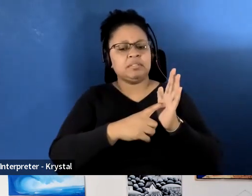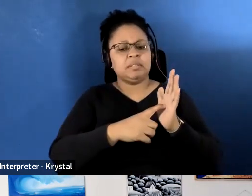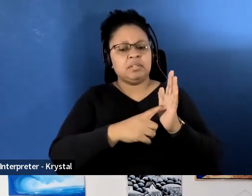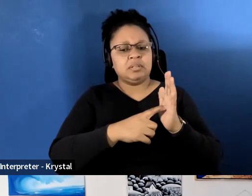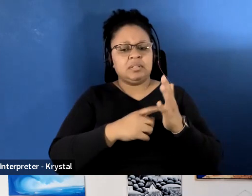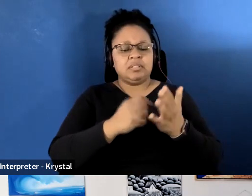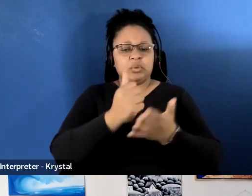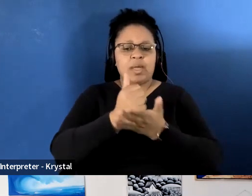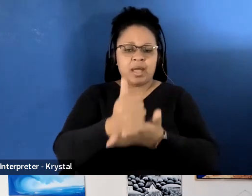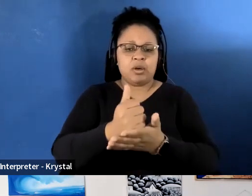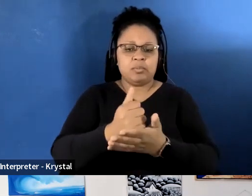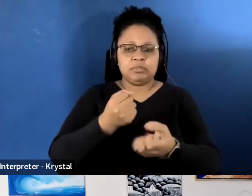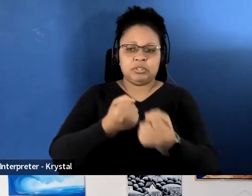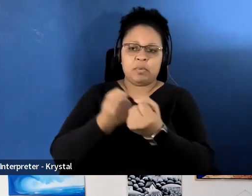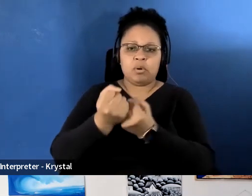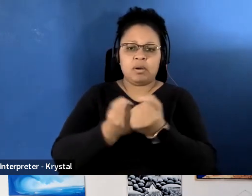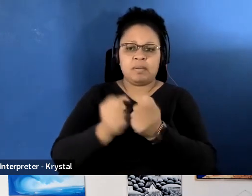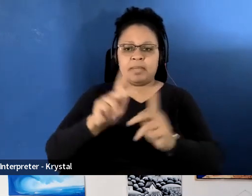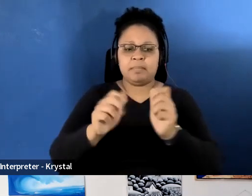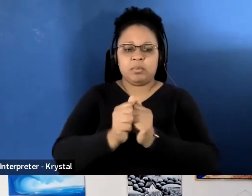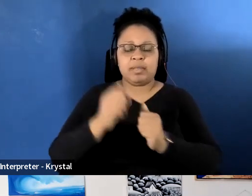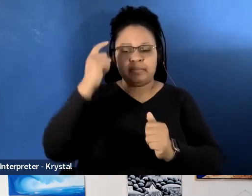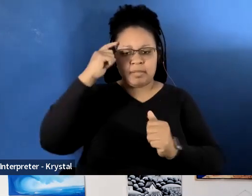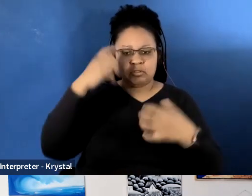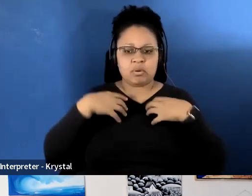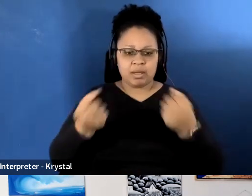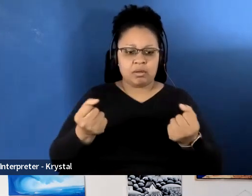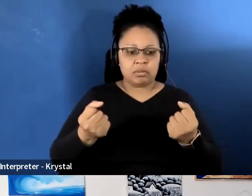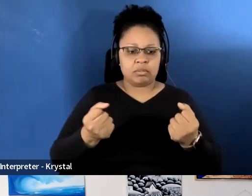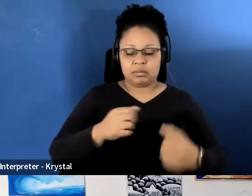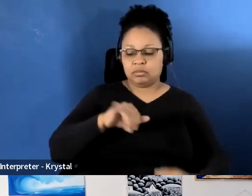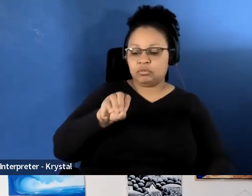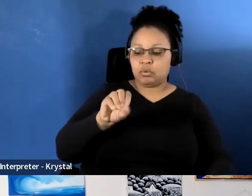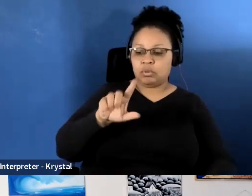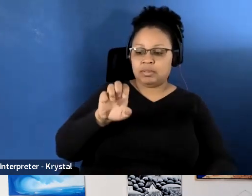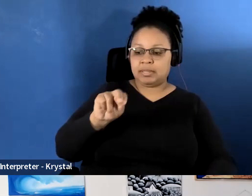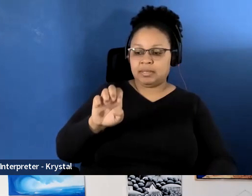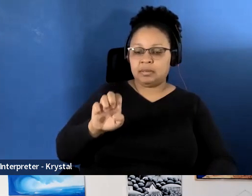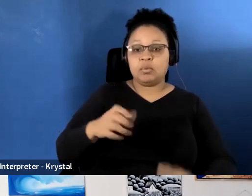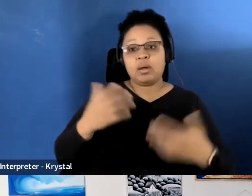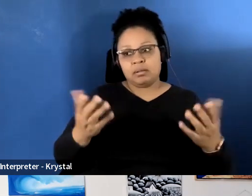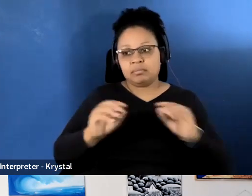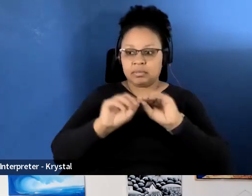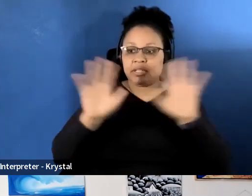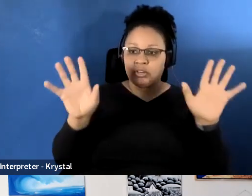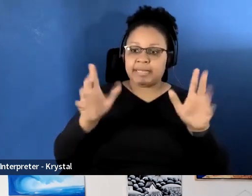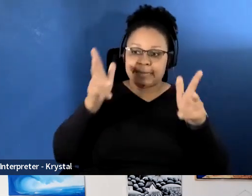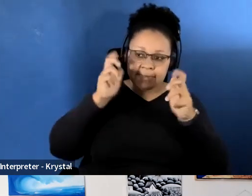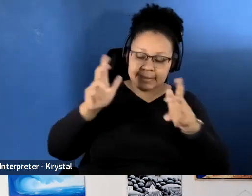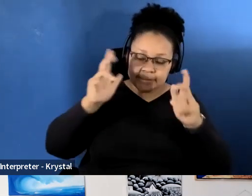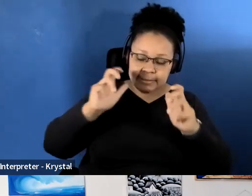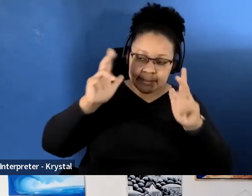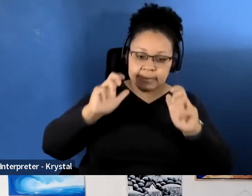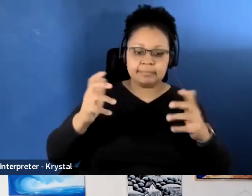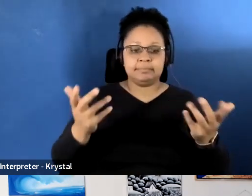someone with their mental health. Right. Well, listening obviously is a big one.